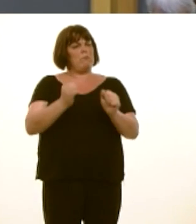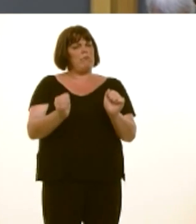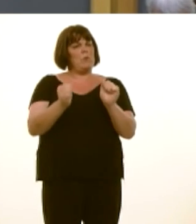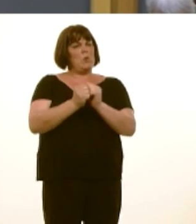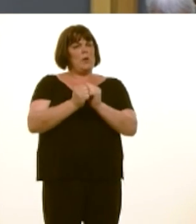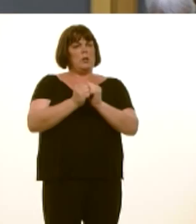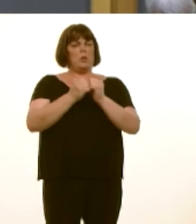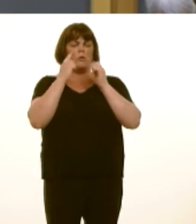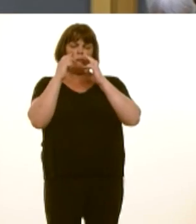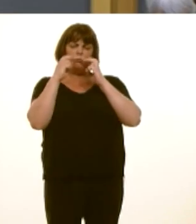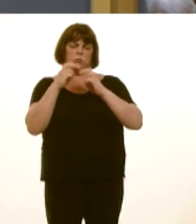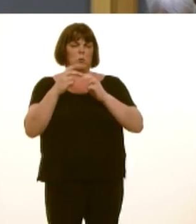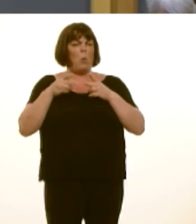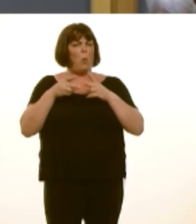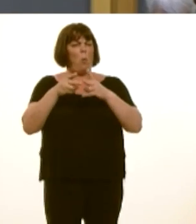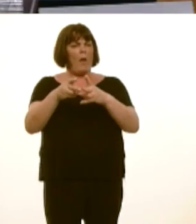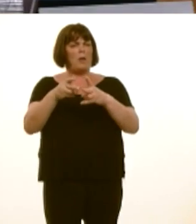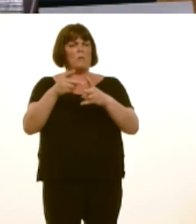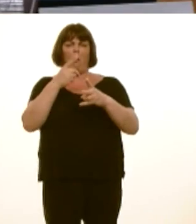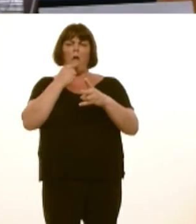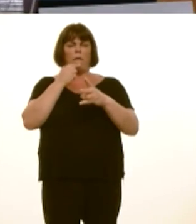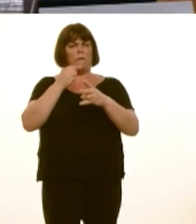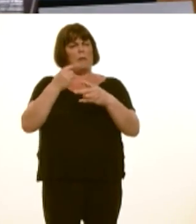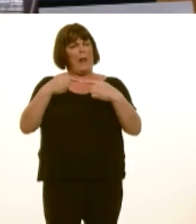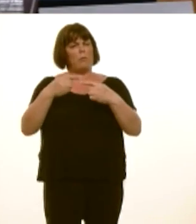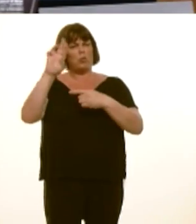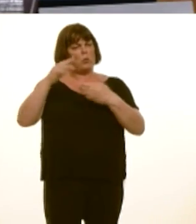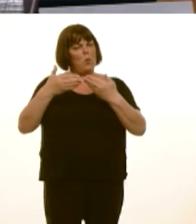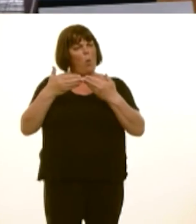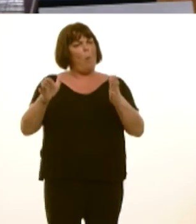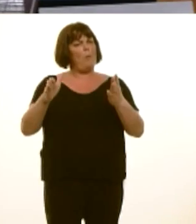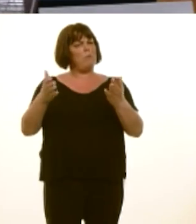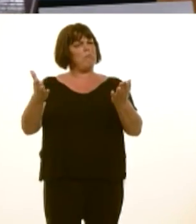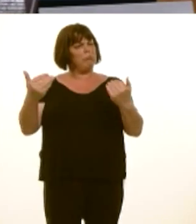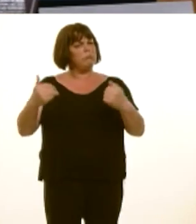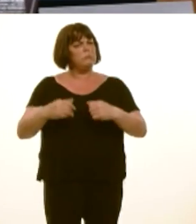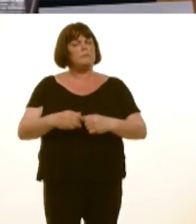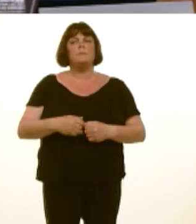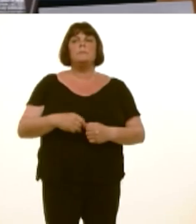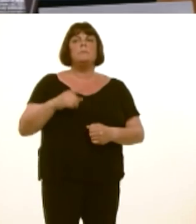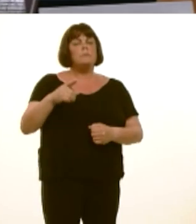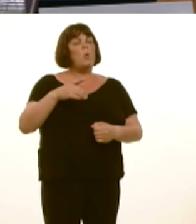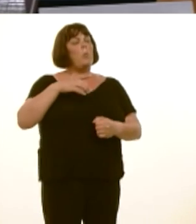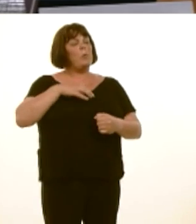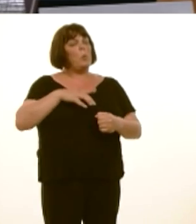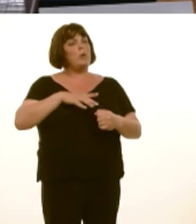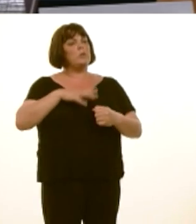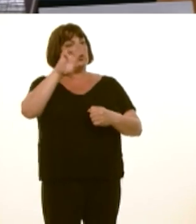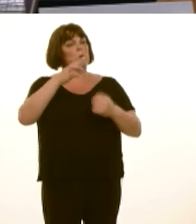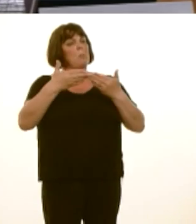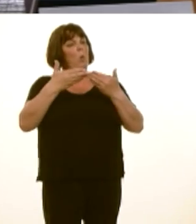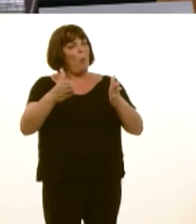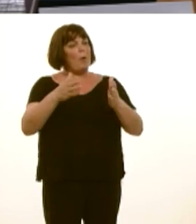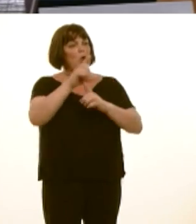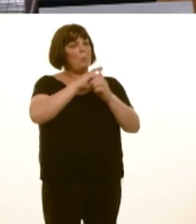possible mechanisms to achieve that greater consistency. Well, we would encourage, of course, schools to be made available as far as possible to the community. The